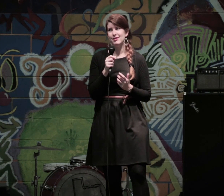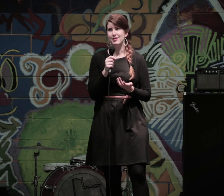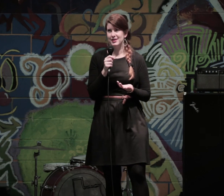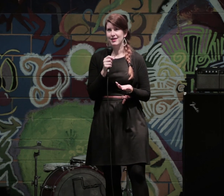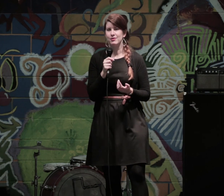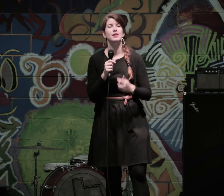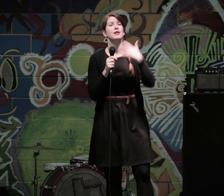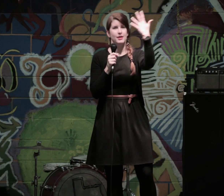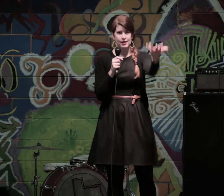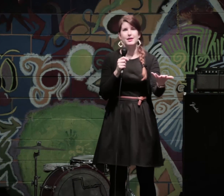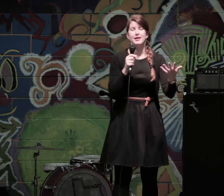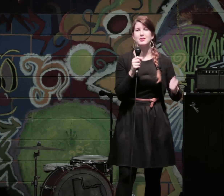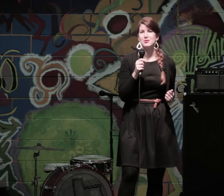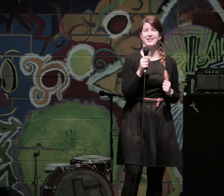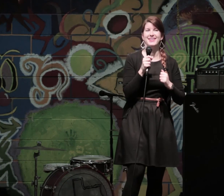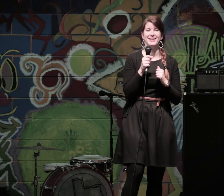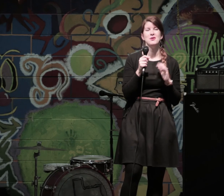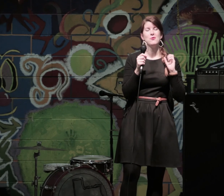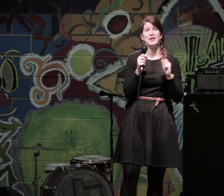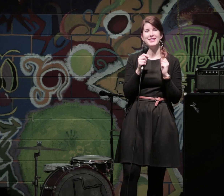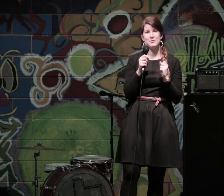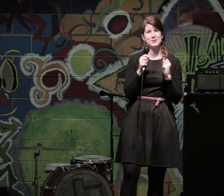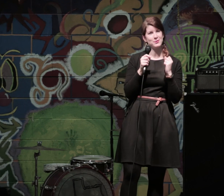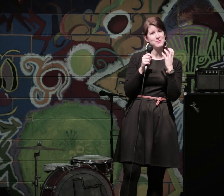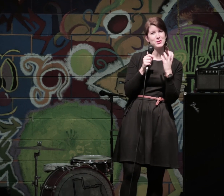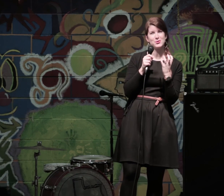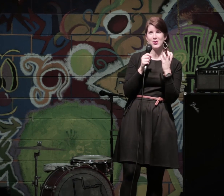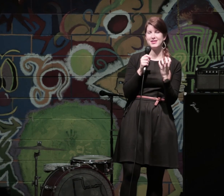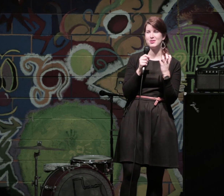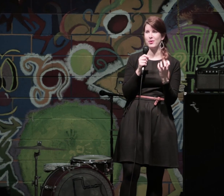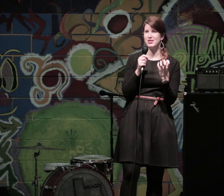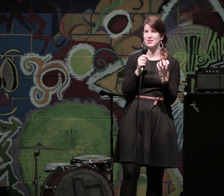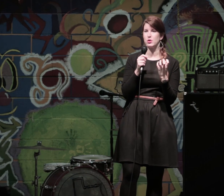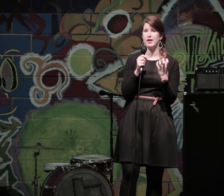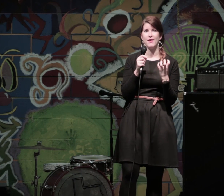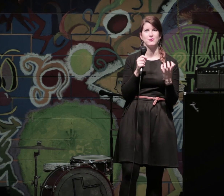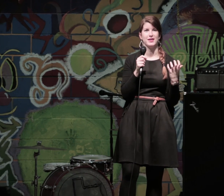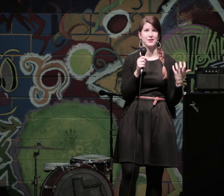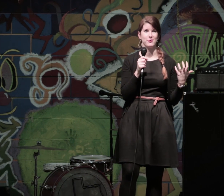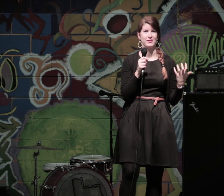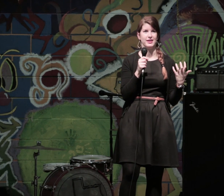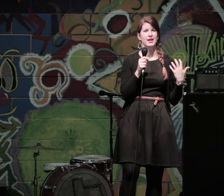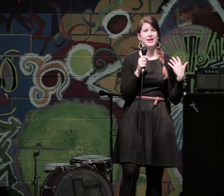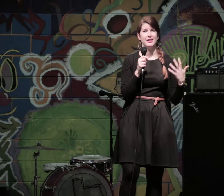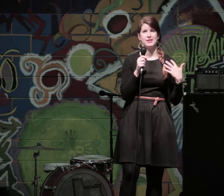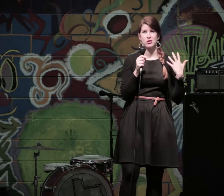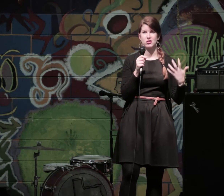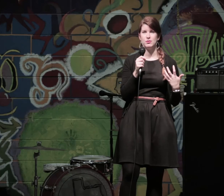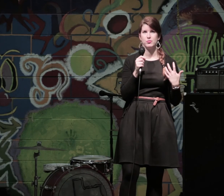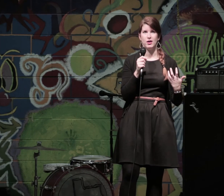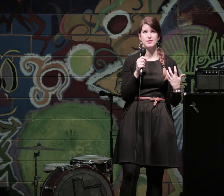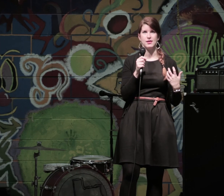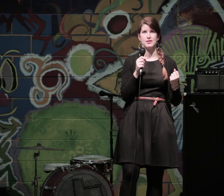Well, no, I'm deaf. It's just, we end up with these really bizarre situations where we have to find an equivalent. And it's